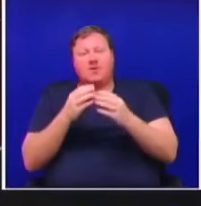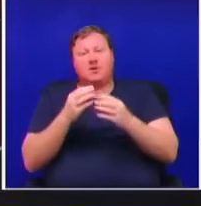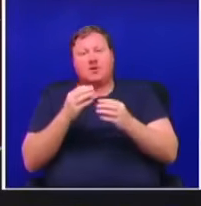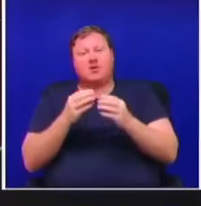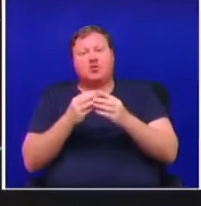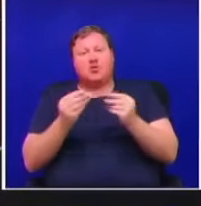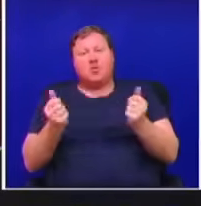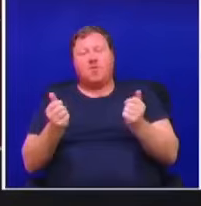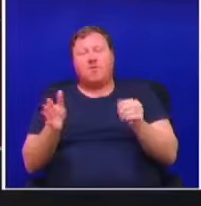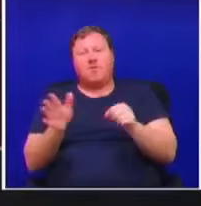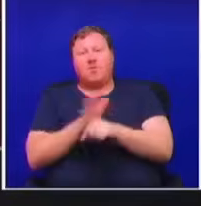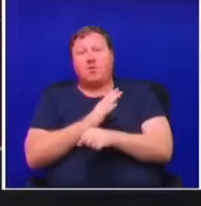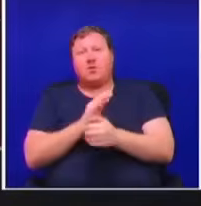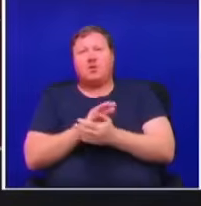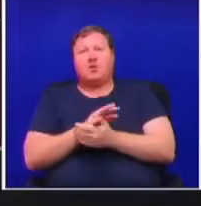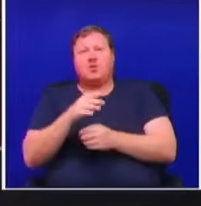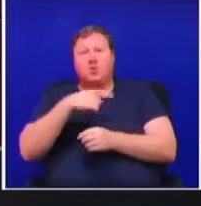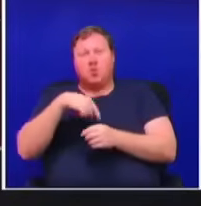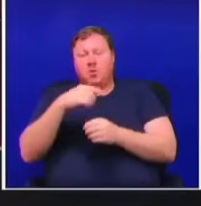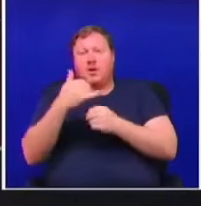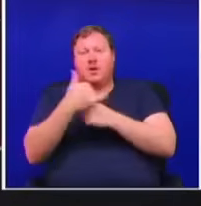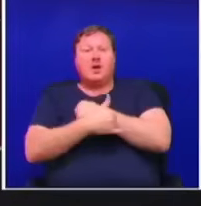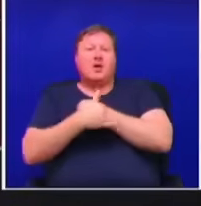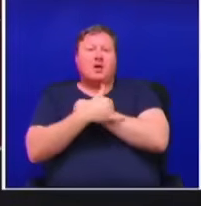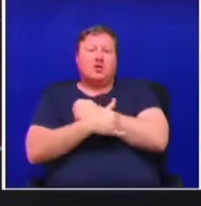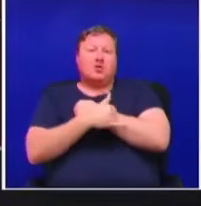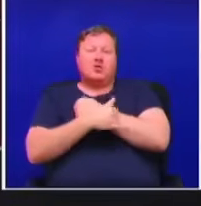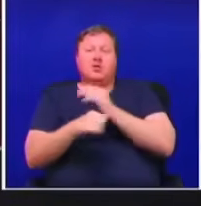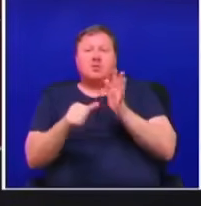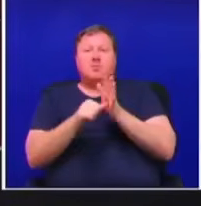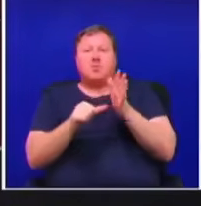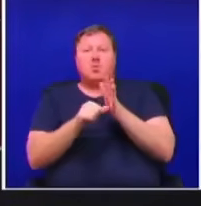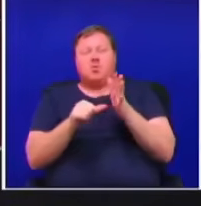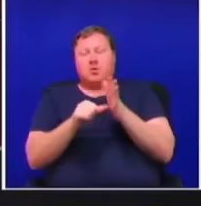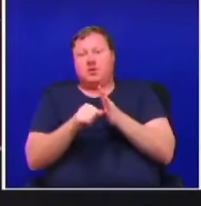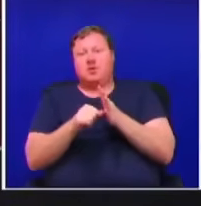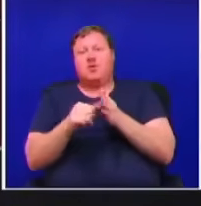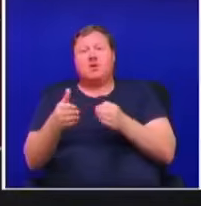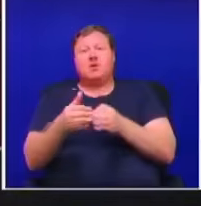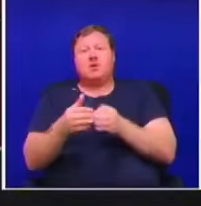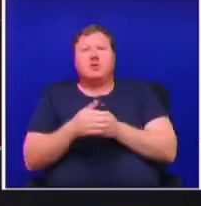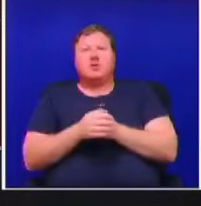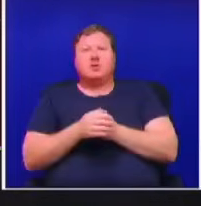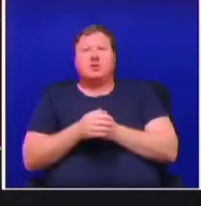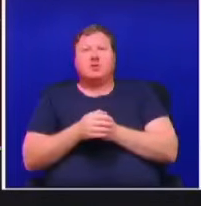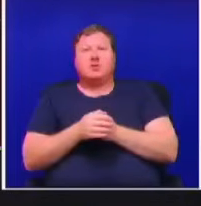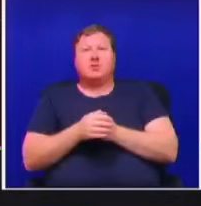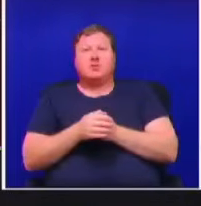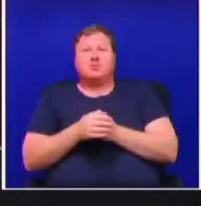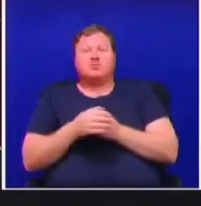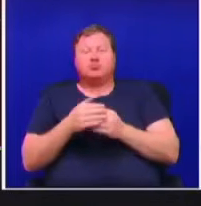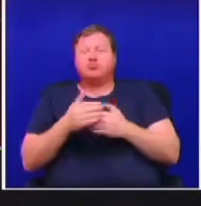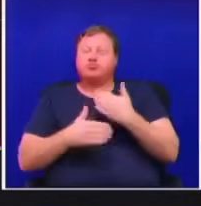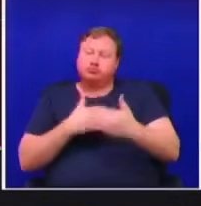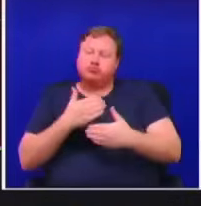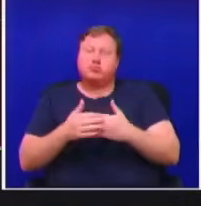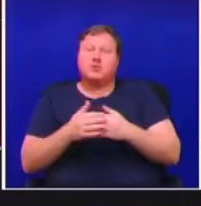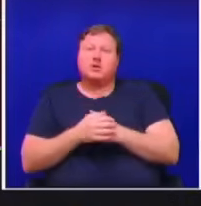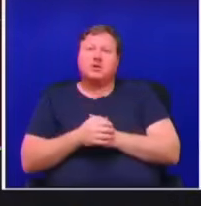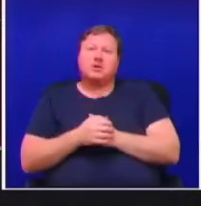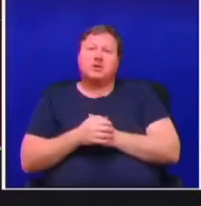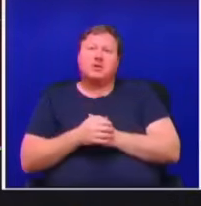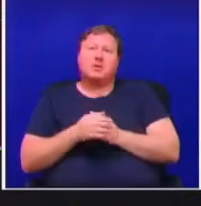our standing as a country has been greatly enhanced. Much as others say our standing has